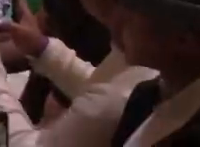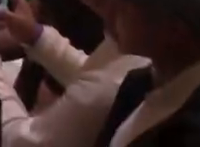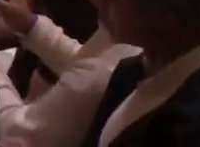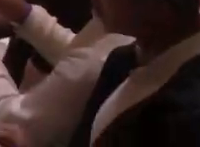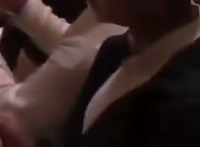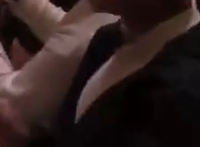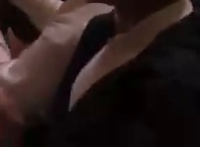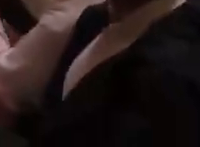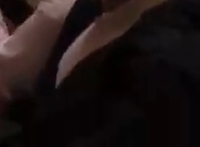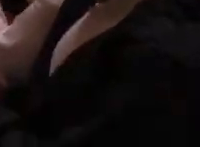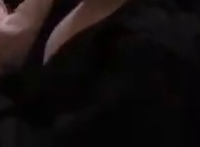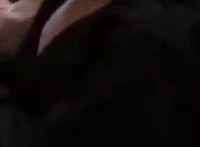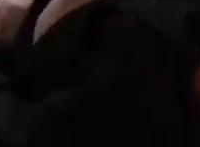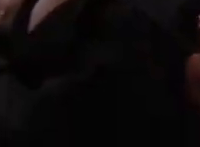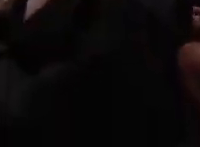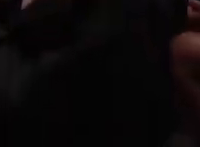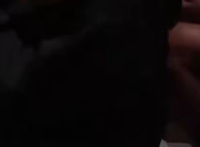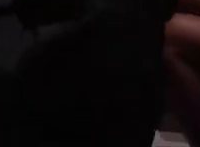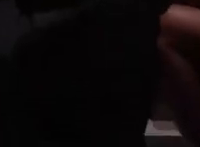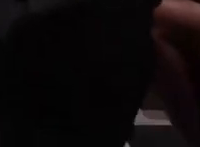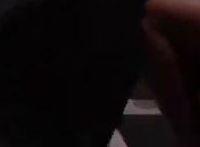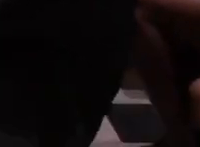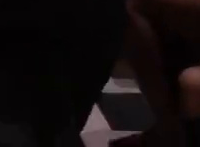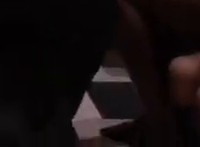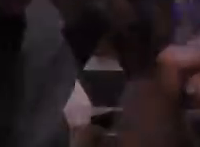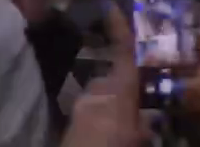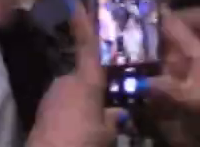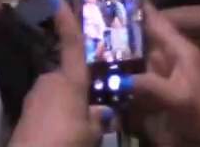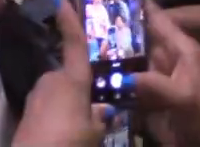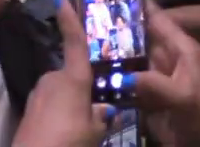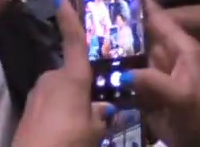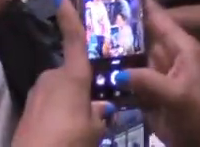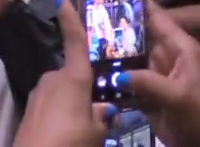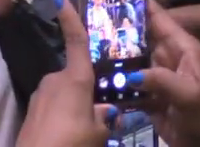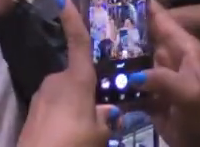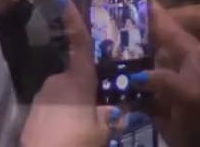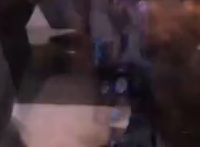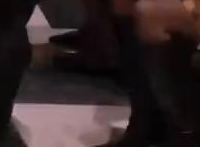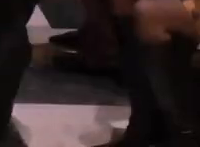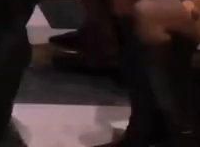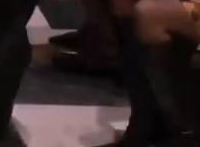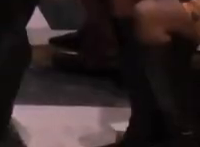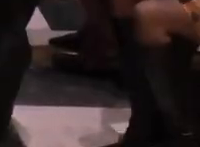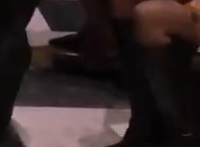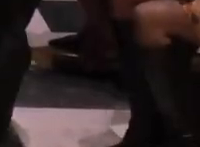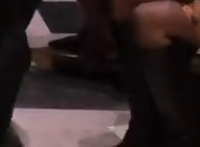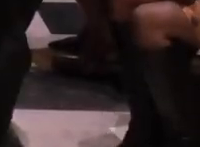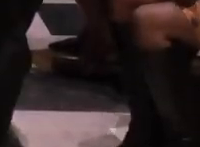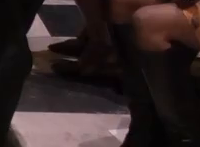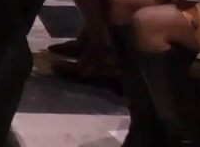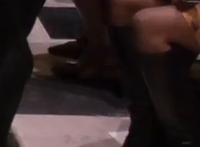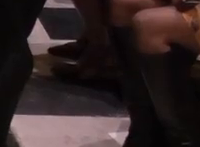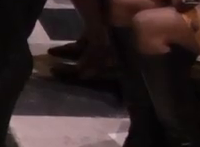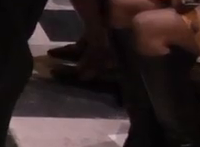All right, Toxic Darling. Yes, I love it. Loving the looks. Loving it. Give him a